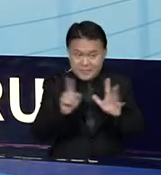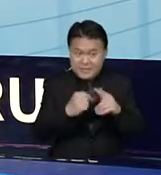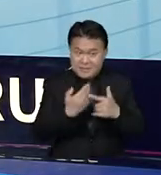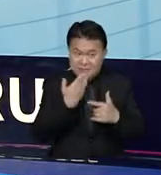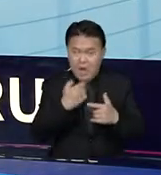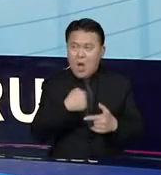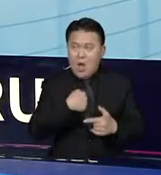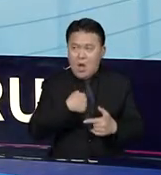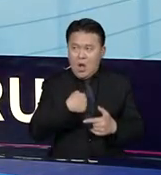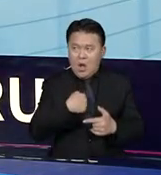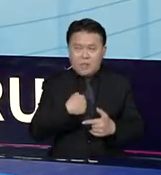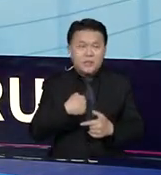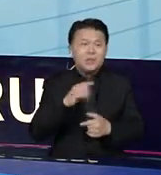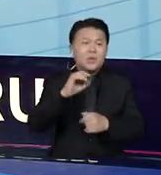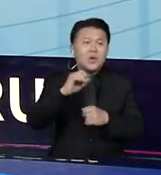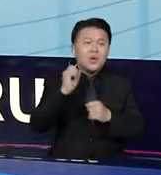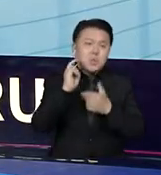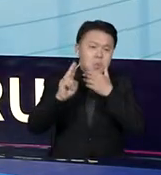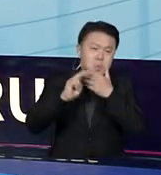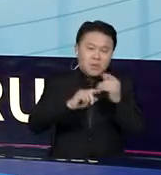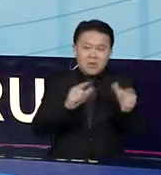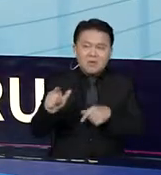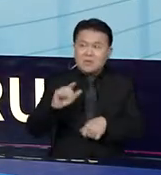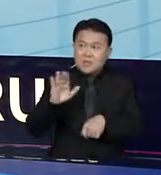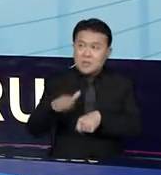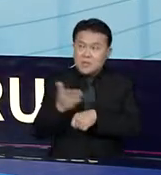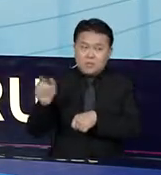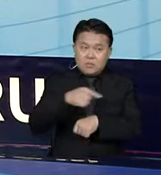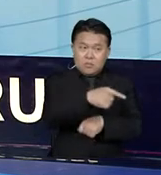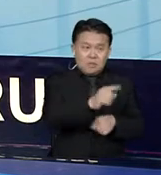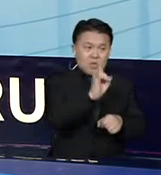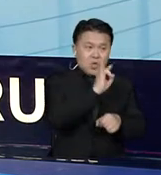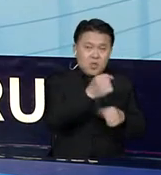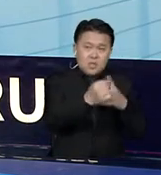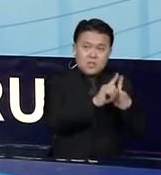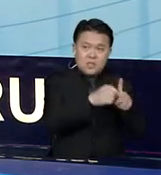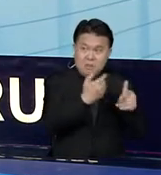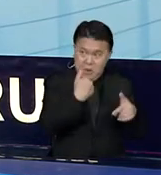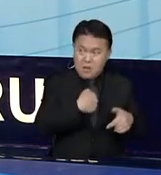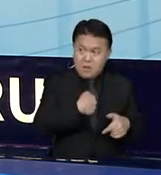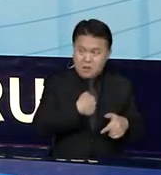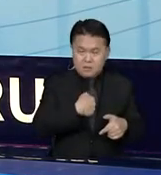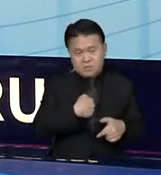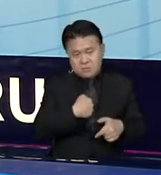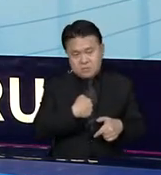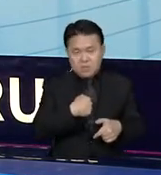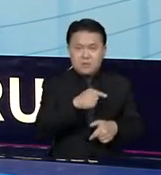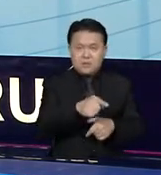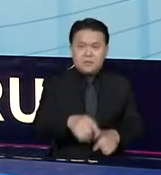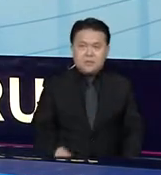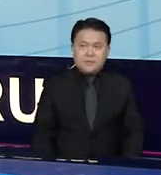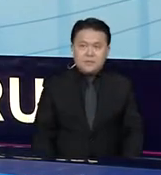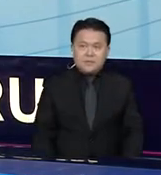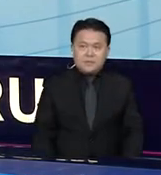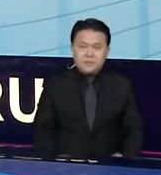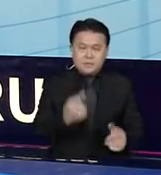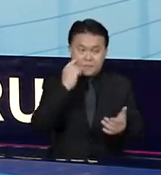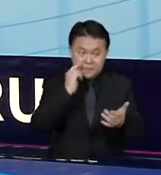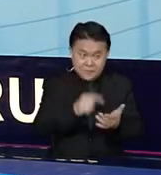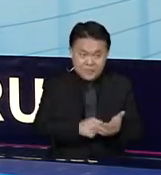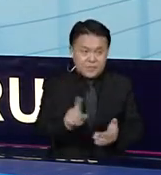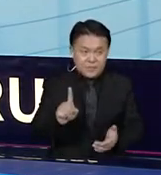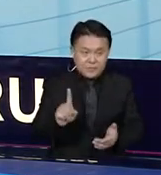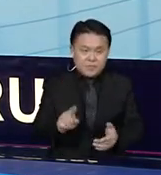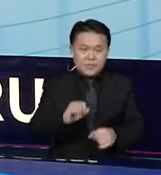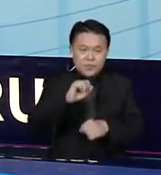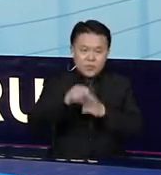the essence of domestication is selection for friendliness. And that friendliness changed their minds and